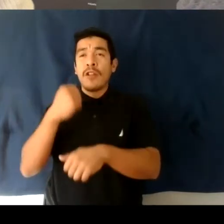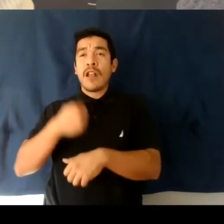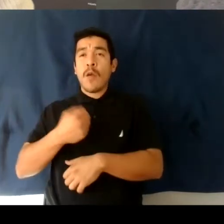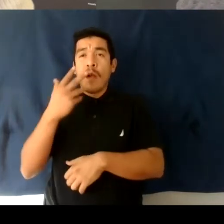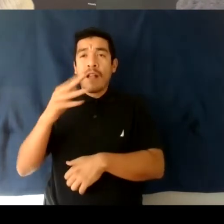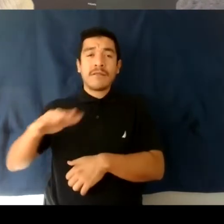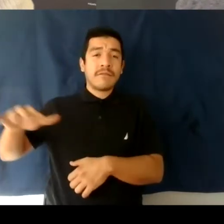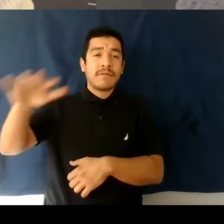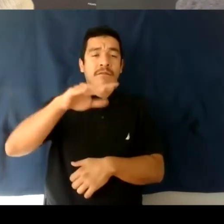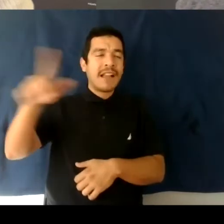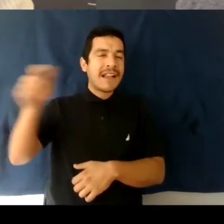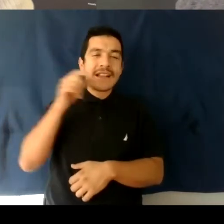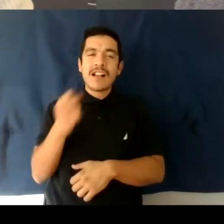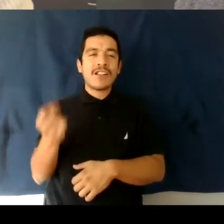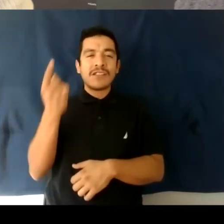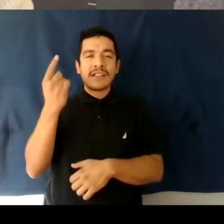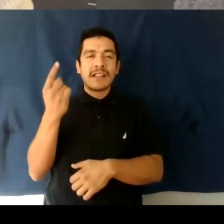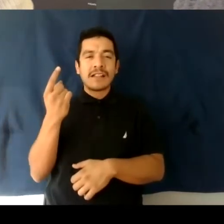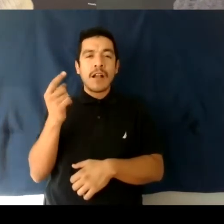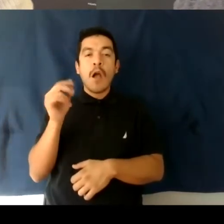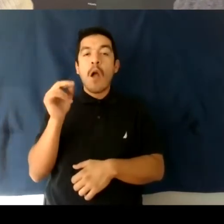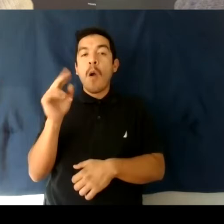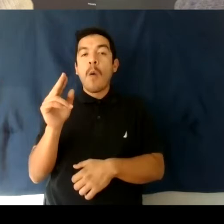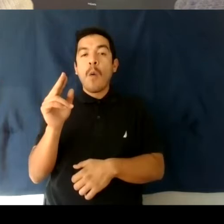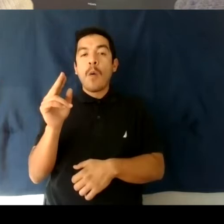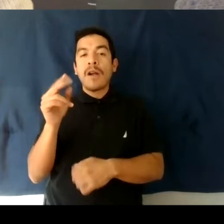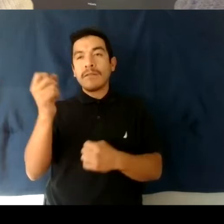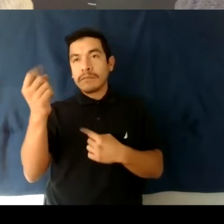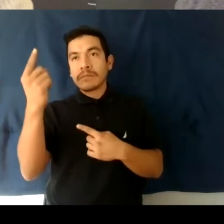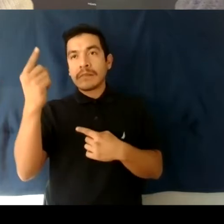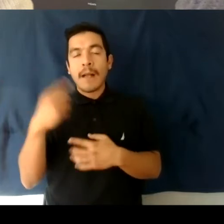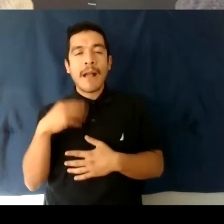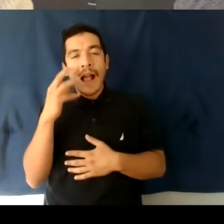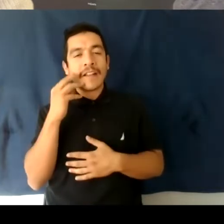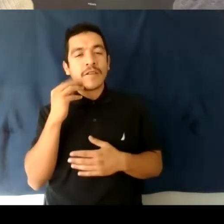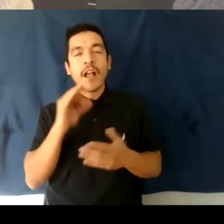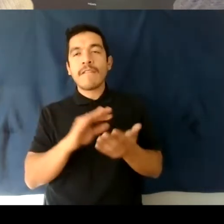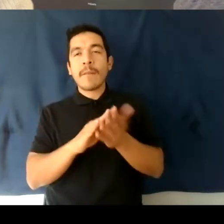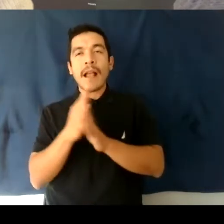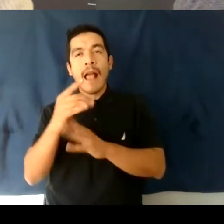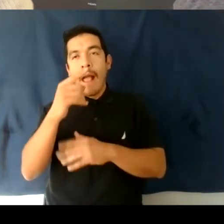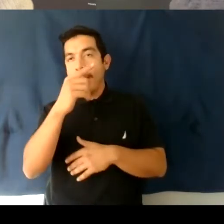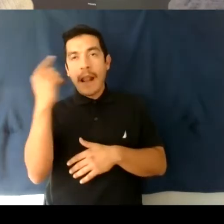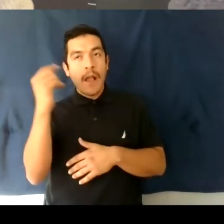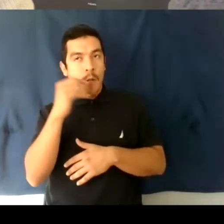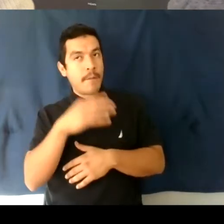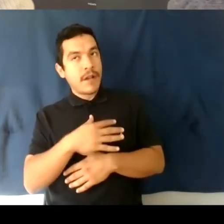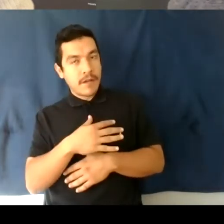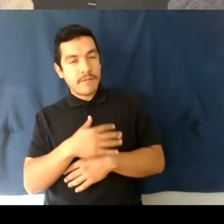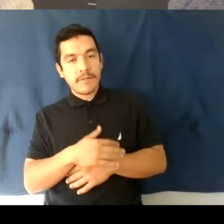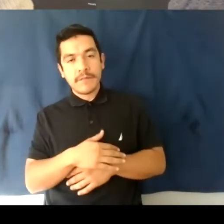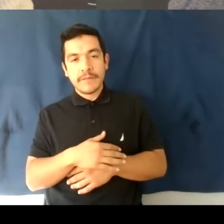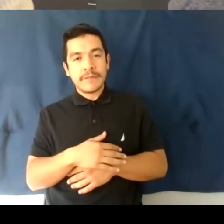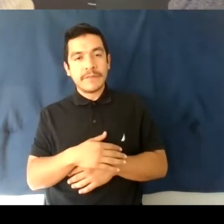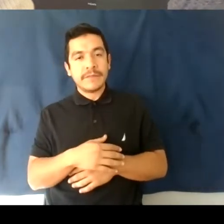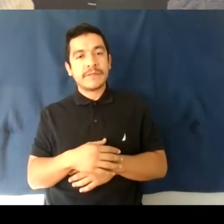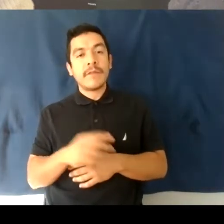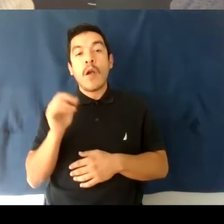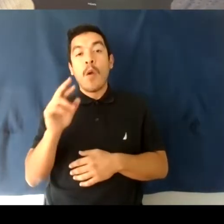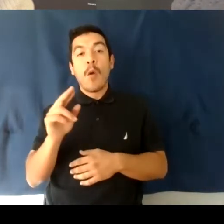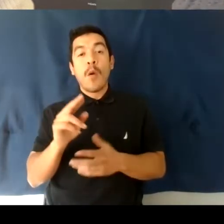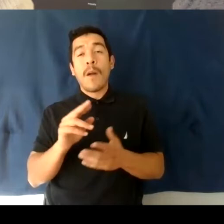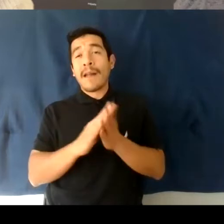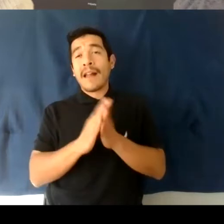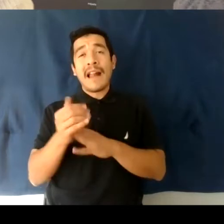not understanding, or grasping my experience of being a black woman. Mhm. Um, or being black, or